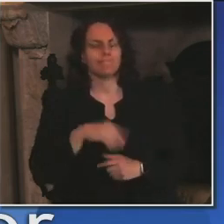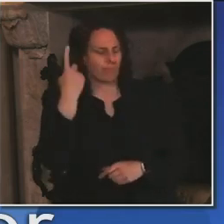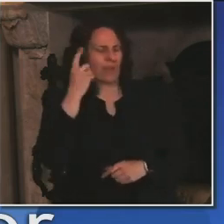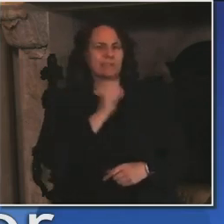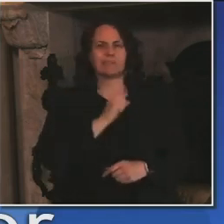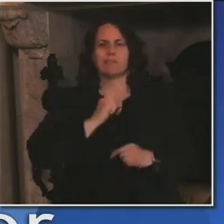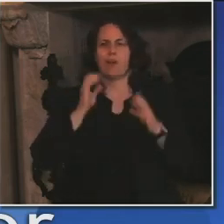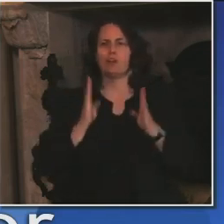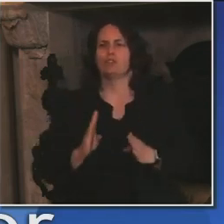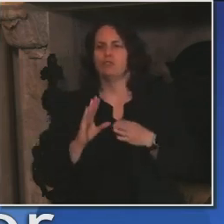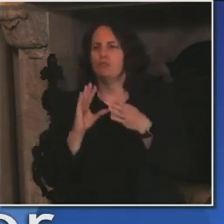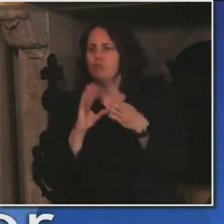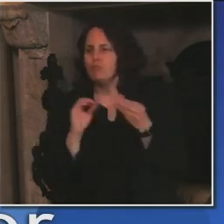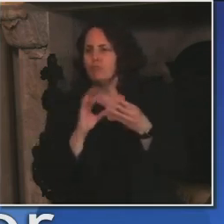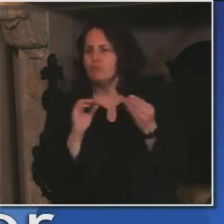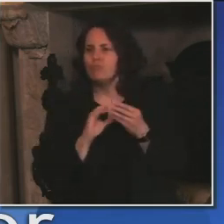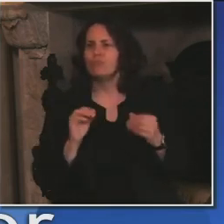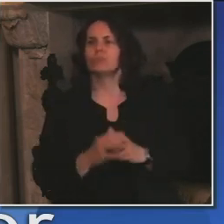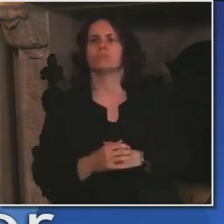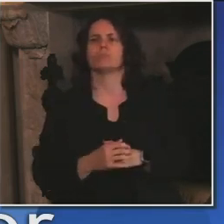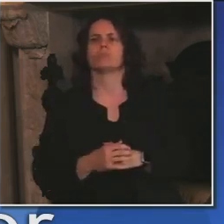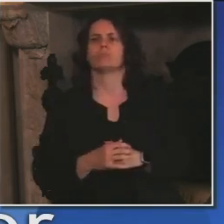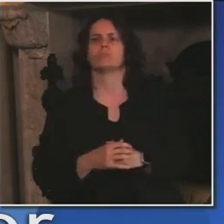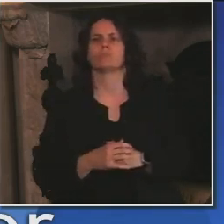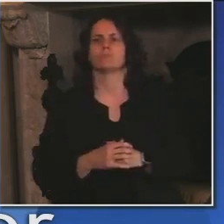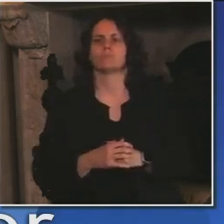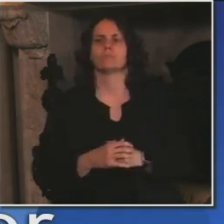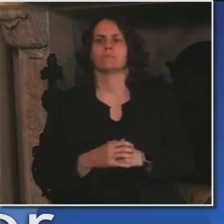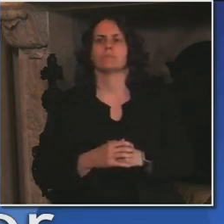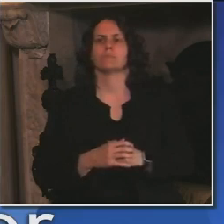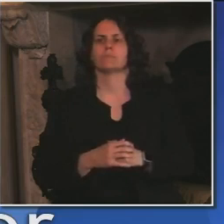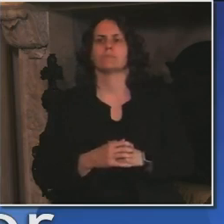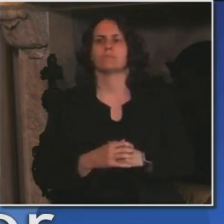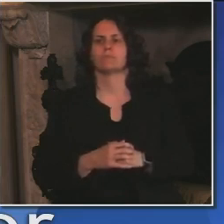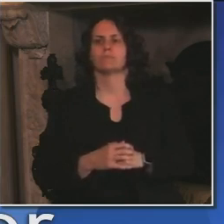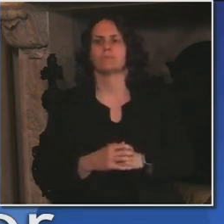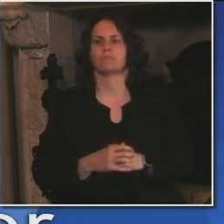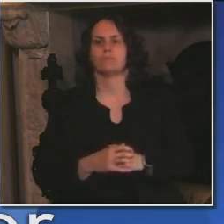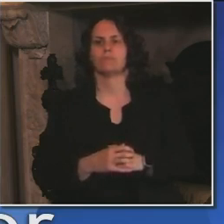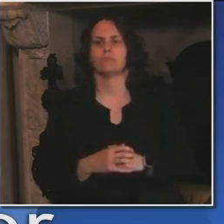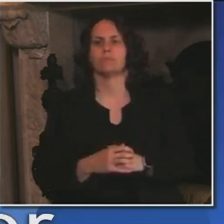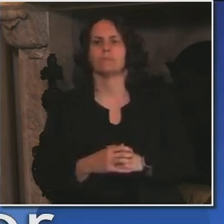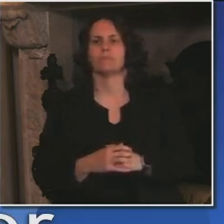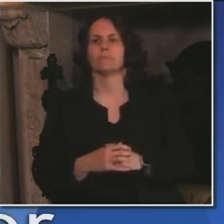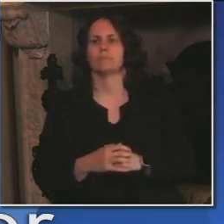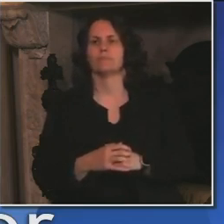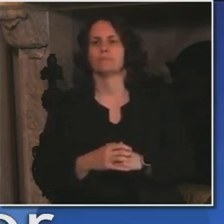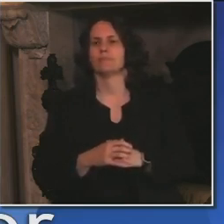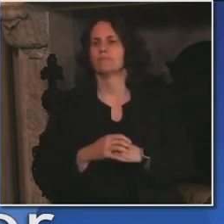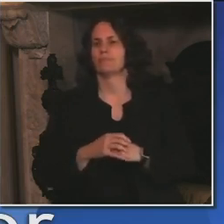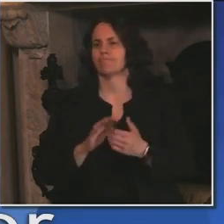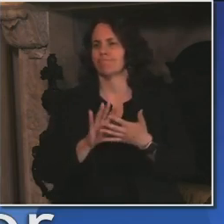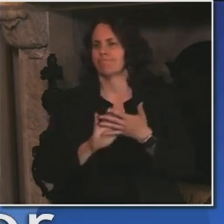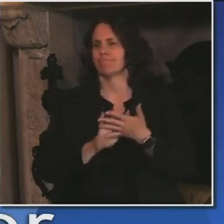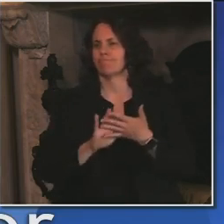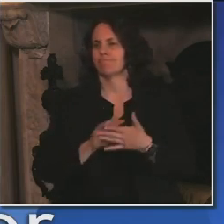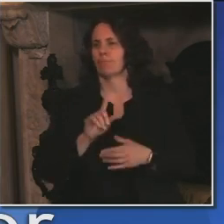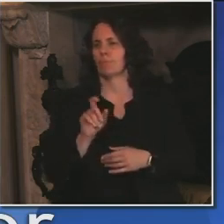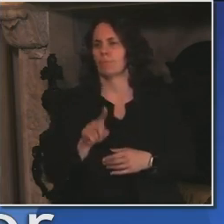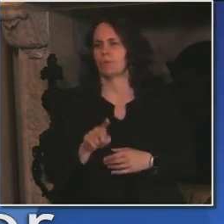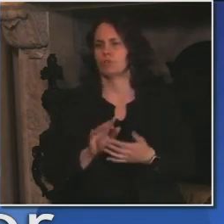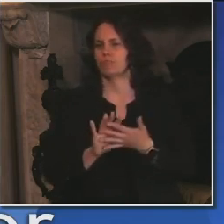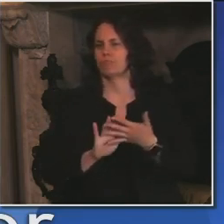state could be at risk because the OS Safer at Home is extended. The governor said that one in three businesses, I think it's WEBC, I should say, said that one in three businesses